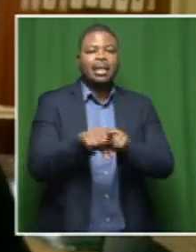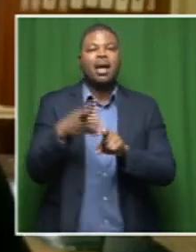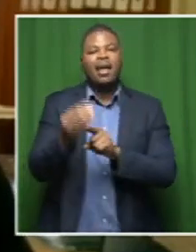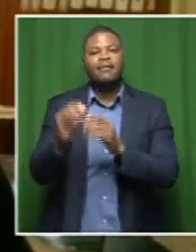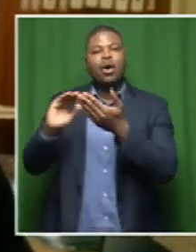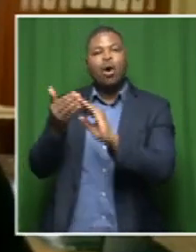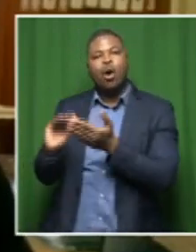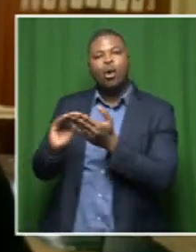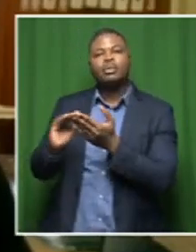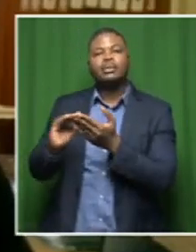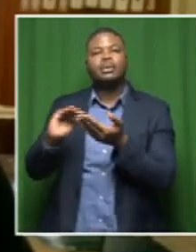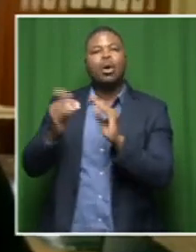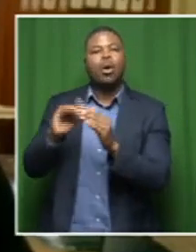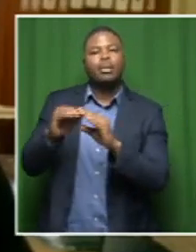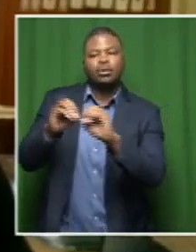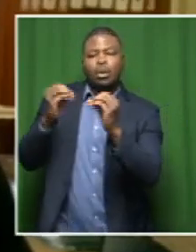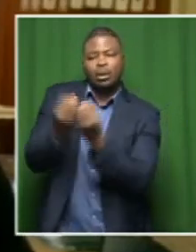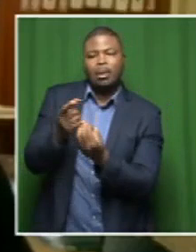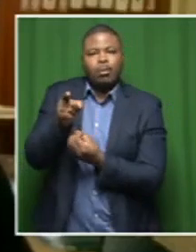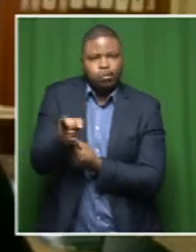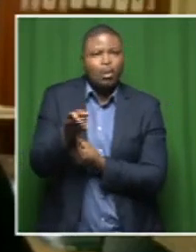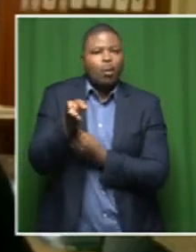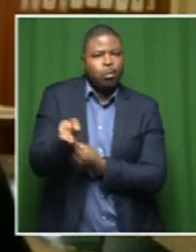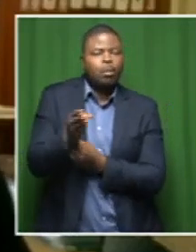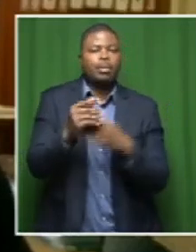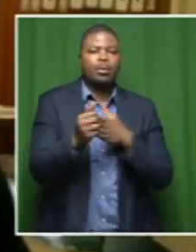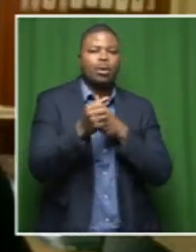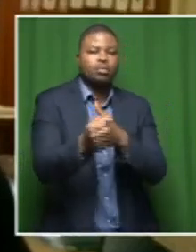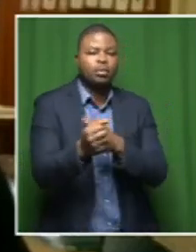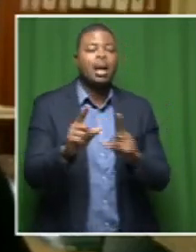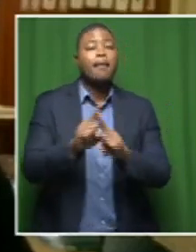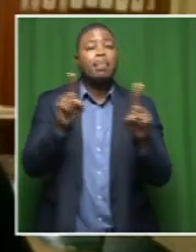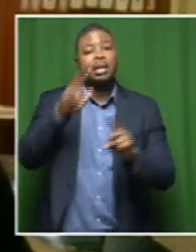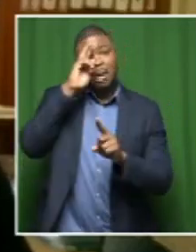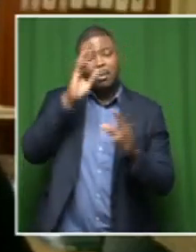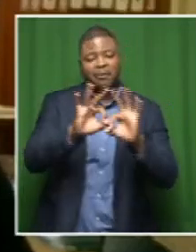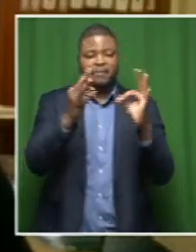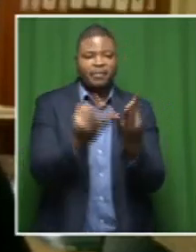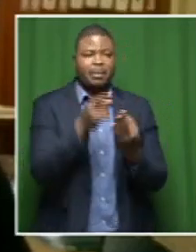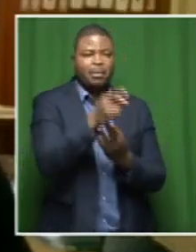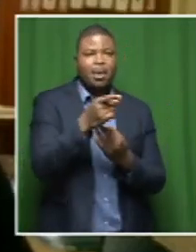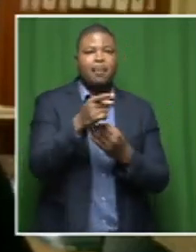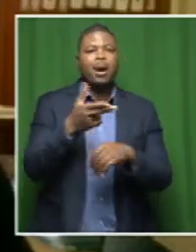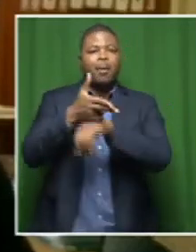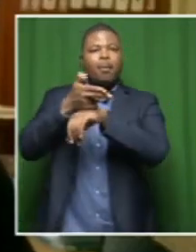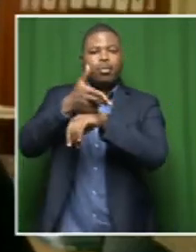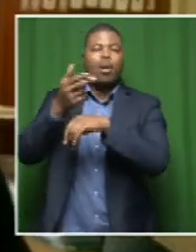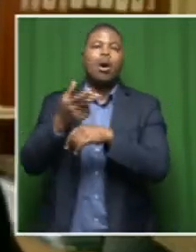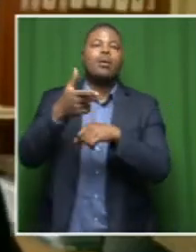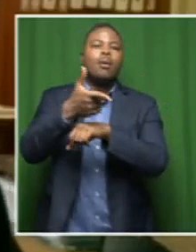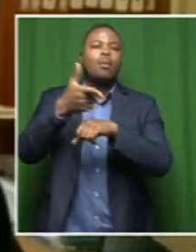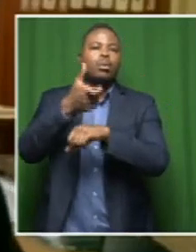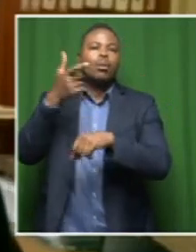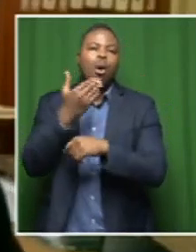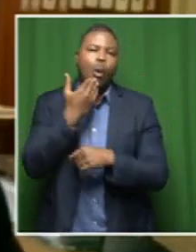partially because those families were killed by the police, who are exercising a power that they've been given